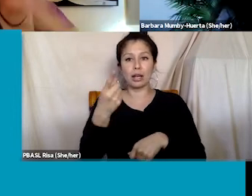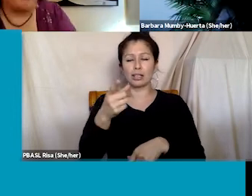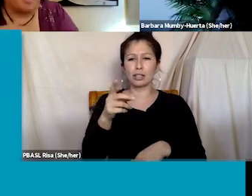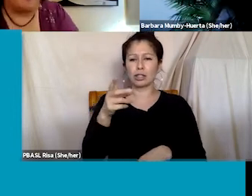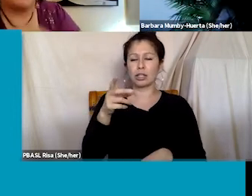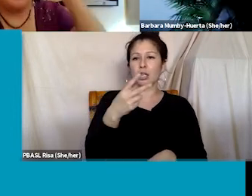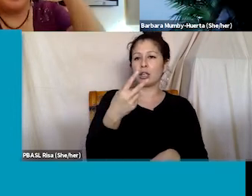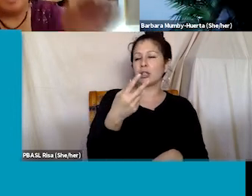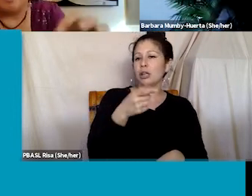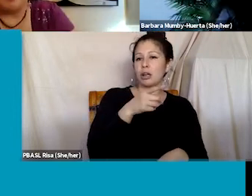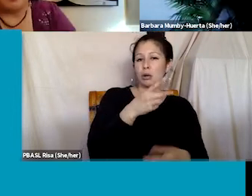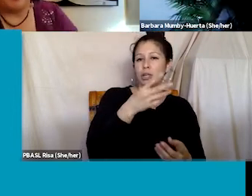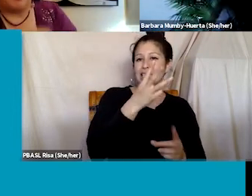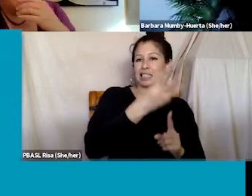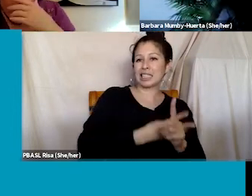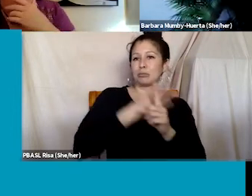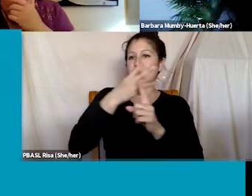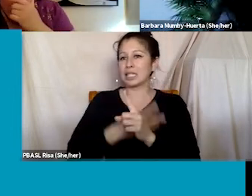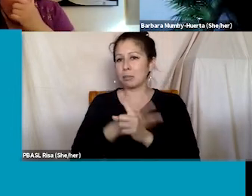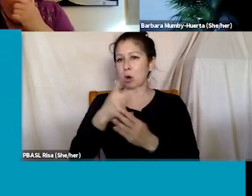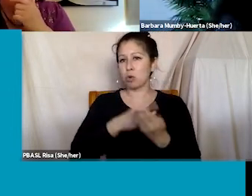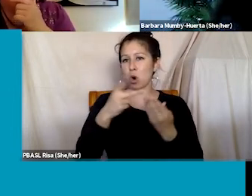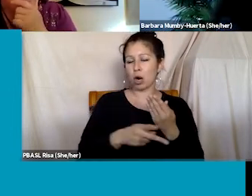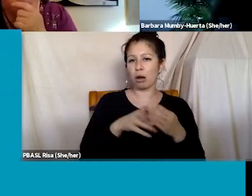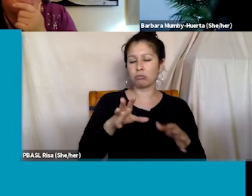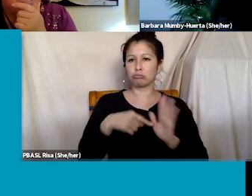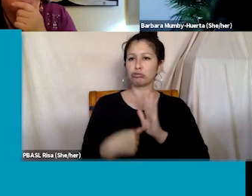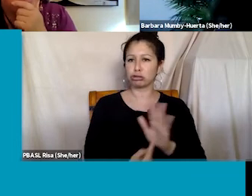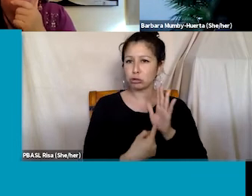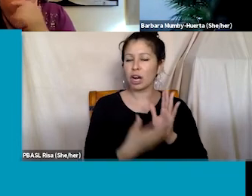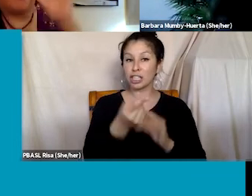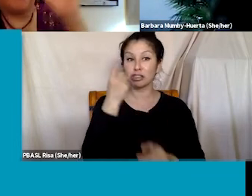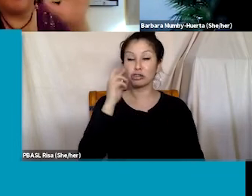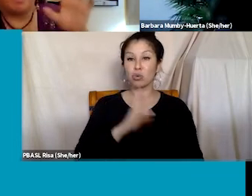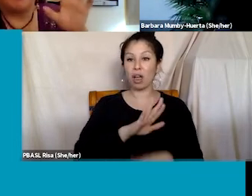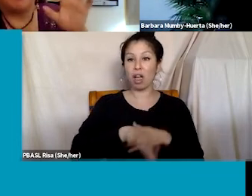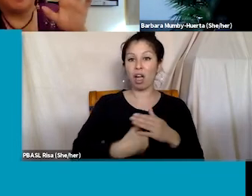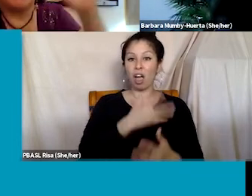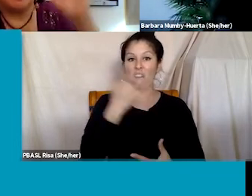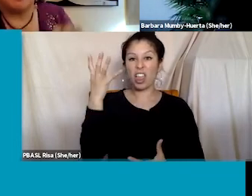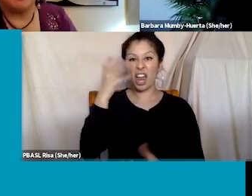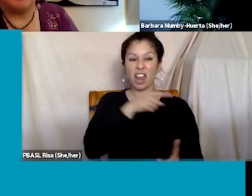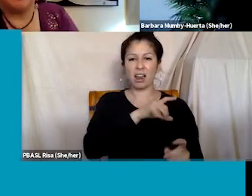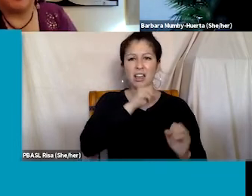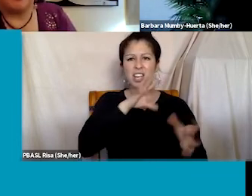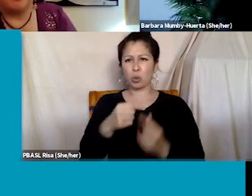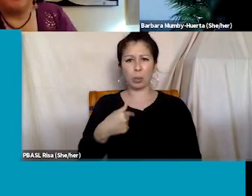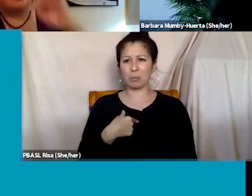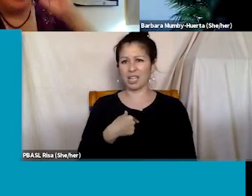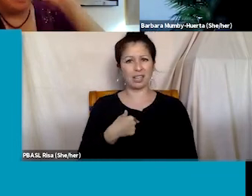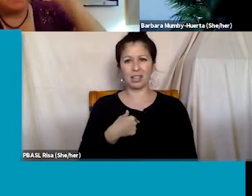6-month programs, did the art show, and she realizes that all their anger has nothing to do with